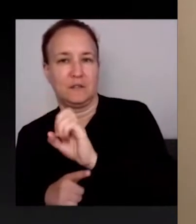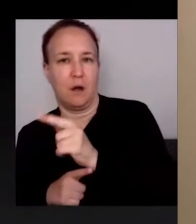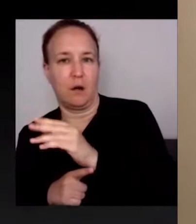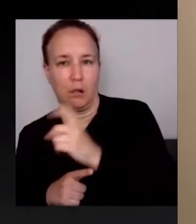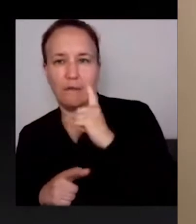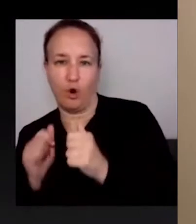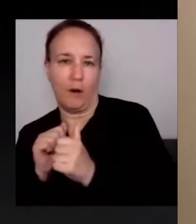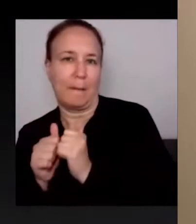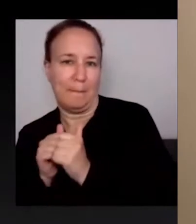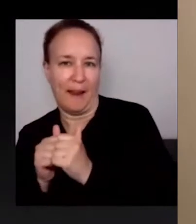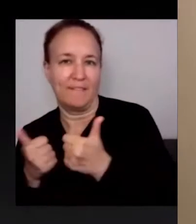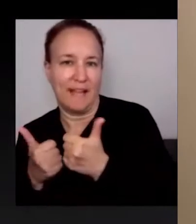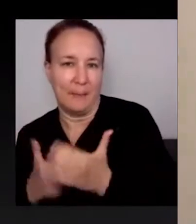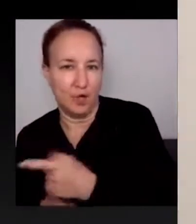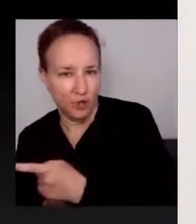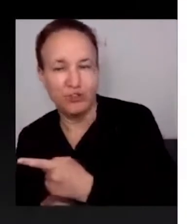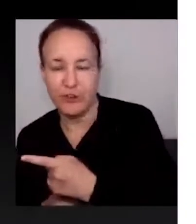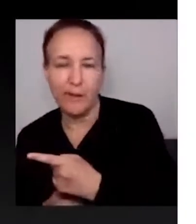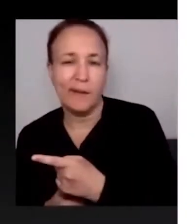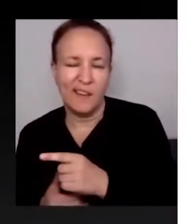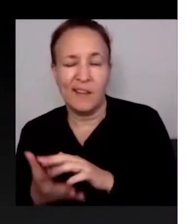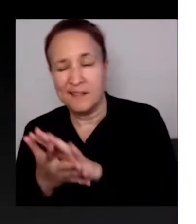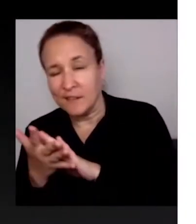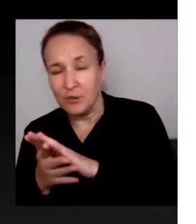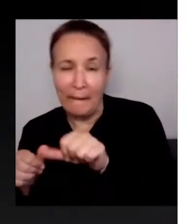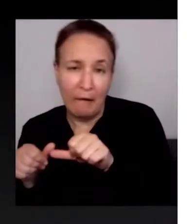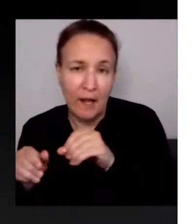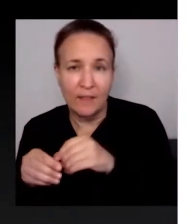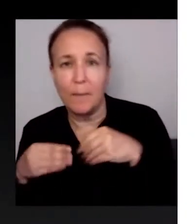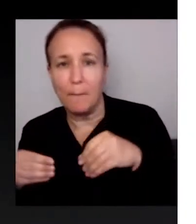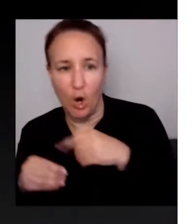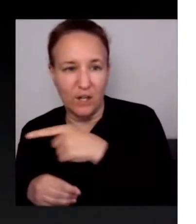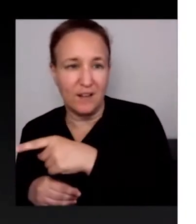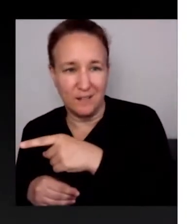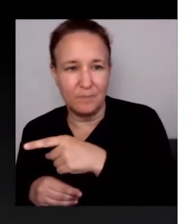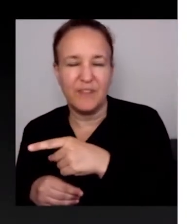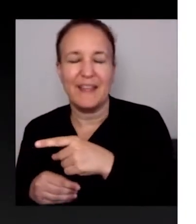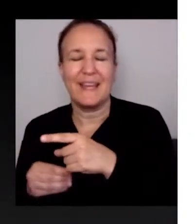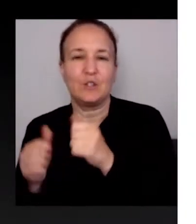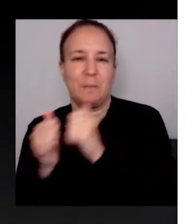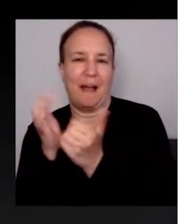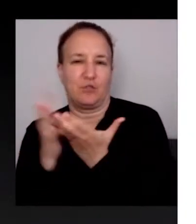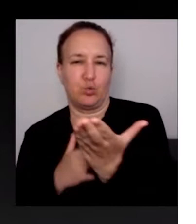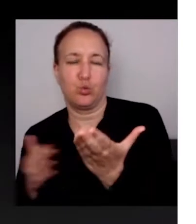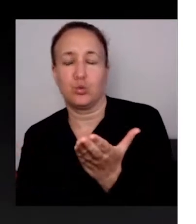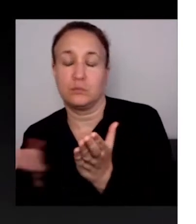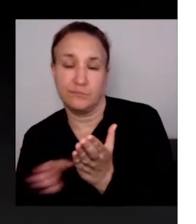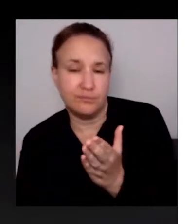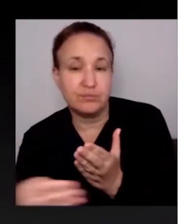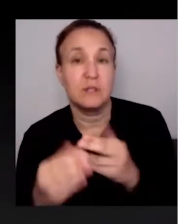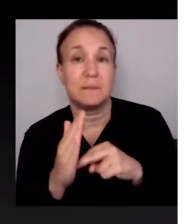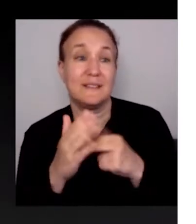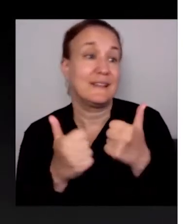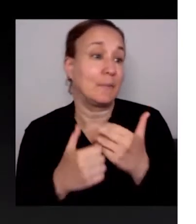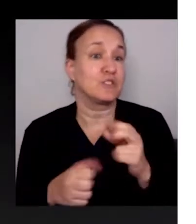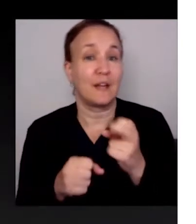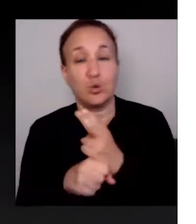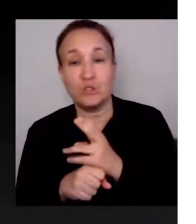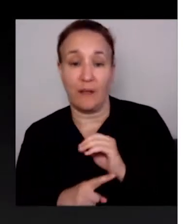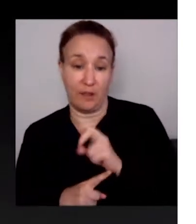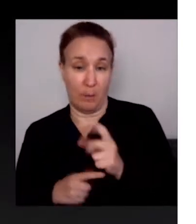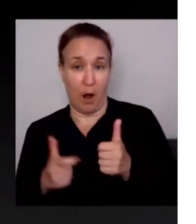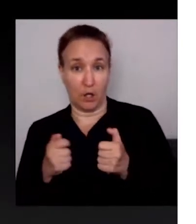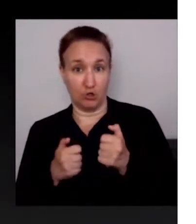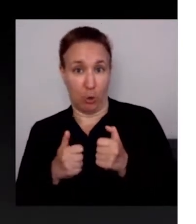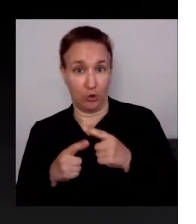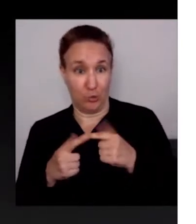gamers, which were kind of a gray area in the market. They acted as a pass-through, so gamers could use their modded controllers to play,